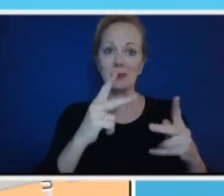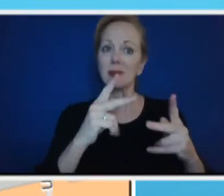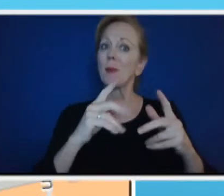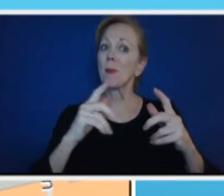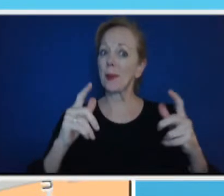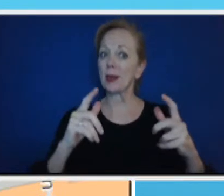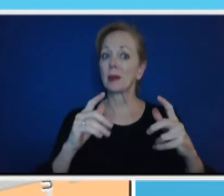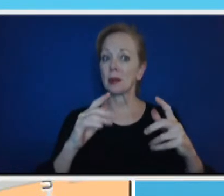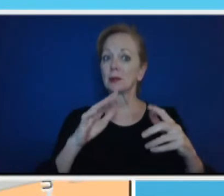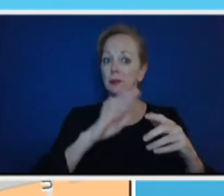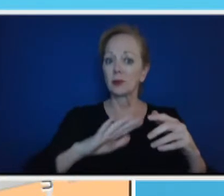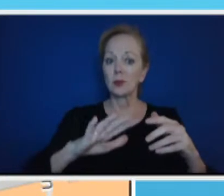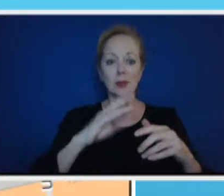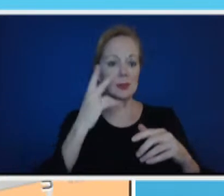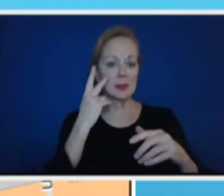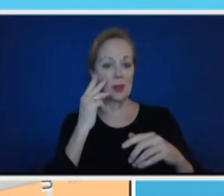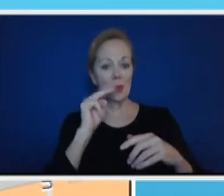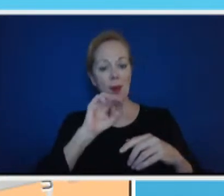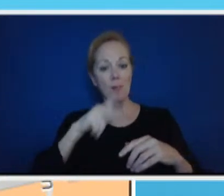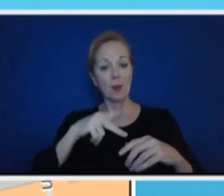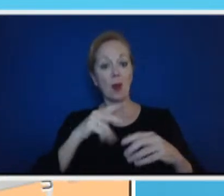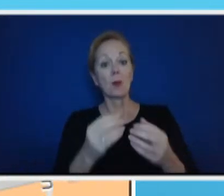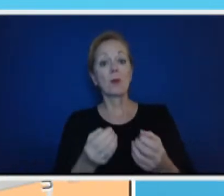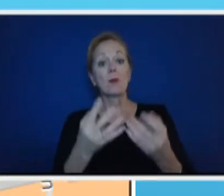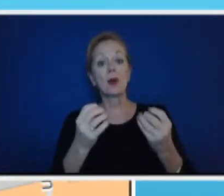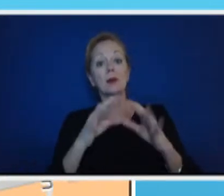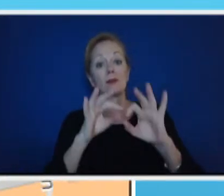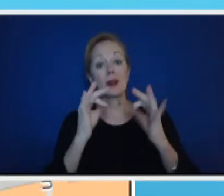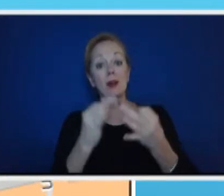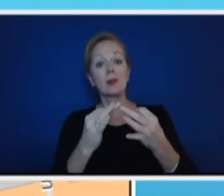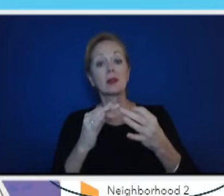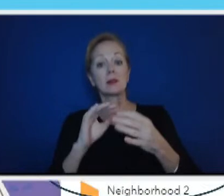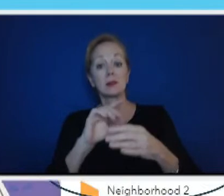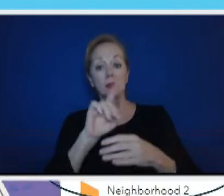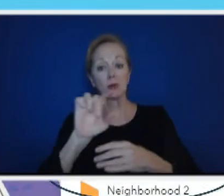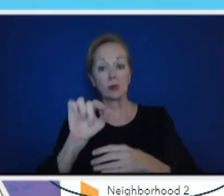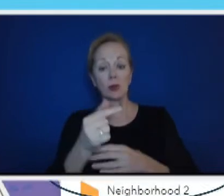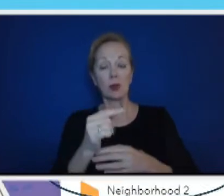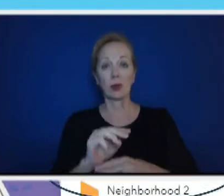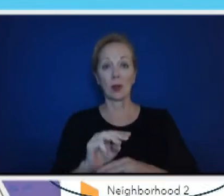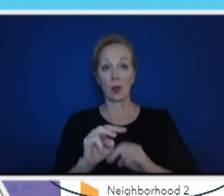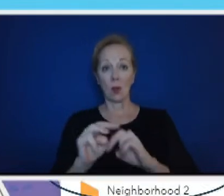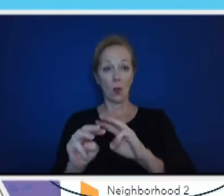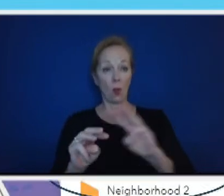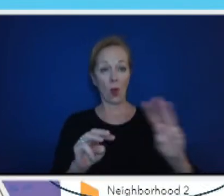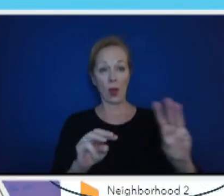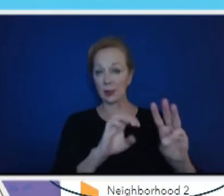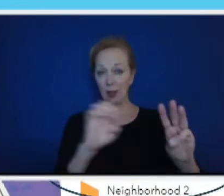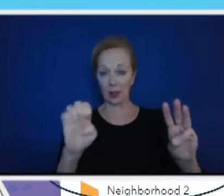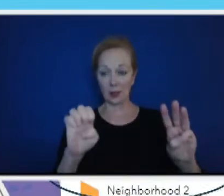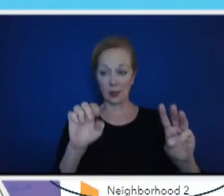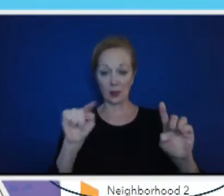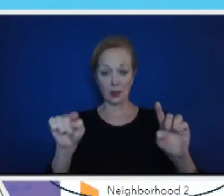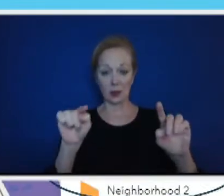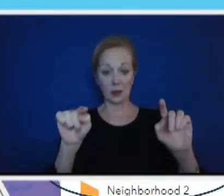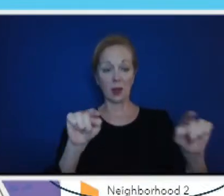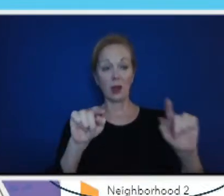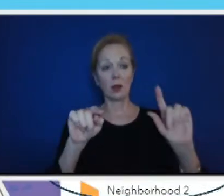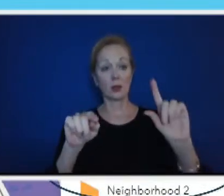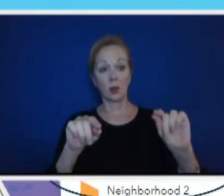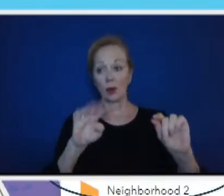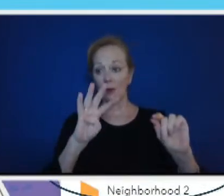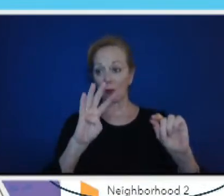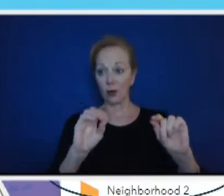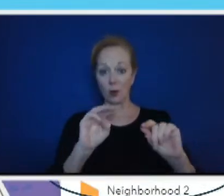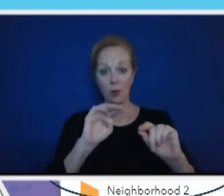the zoning map, we have multifamily zoning to our west and our east. The 2040 map does call